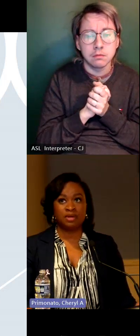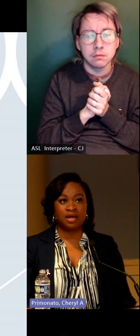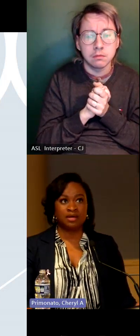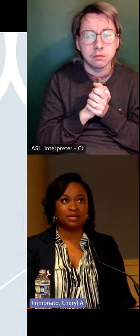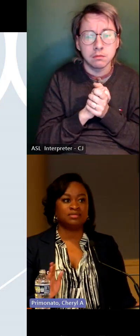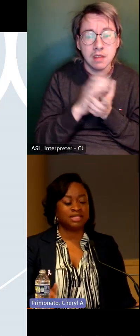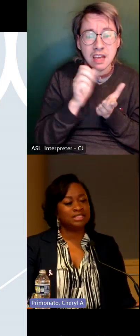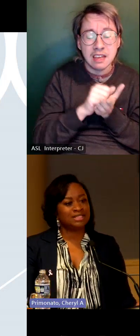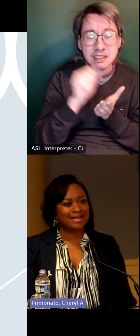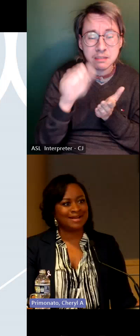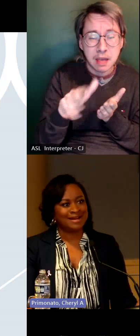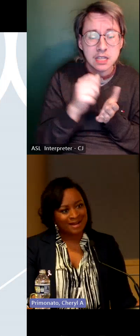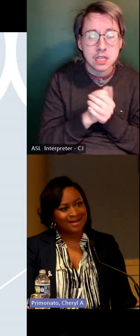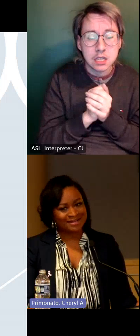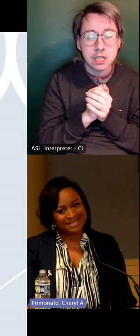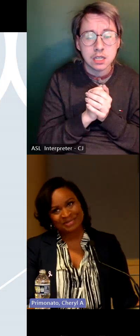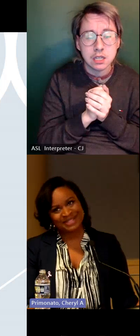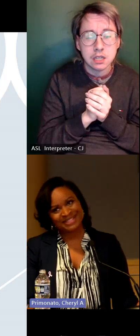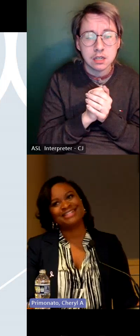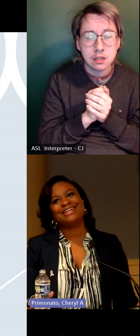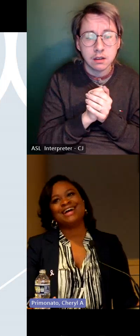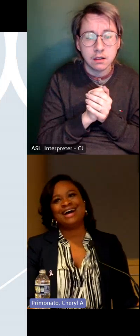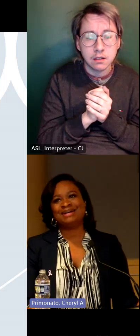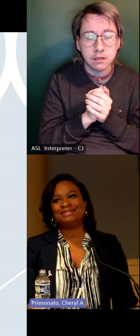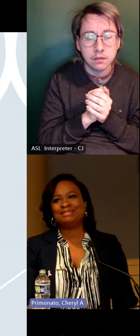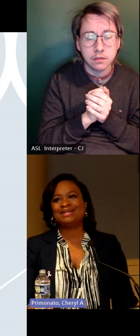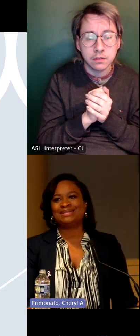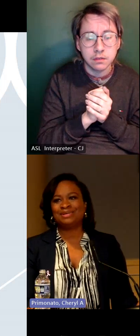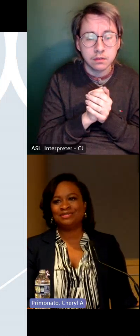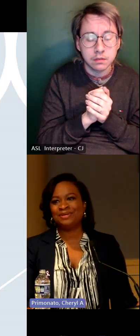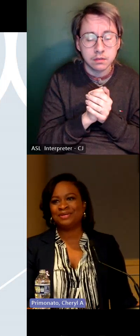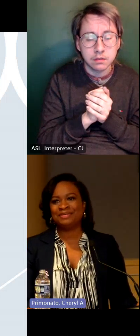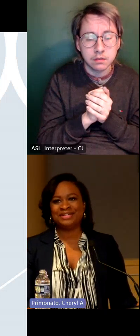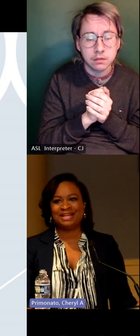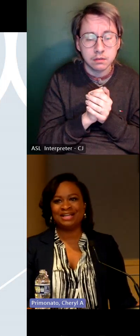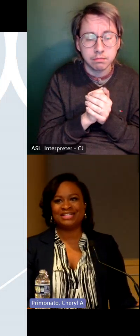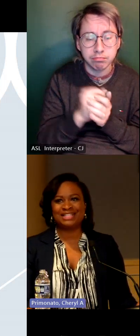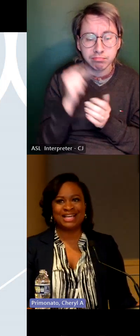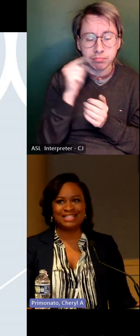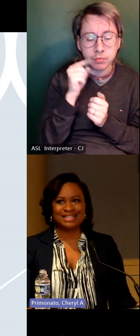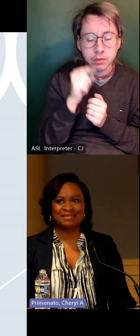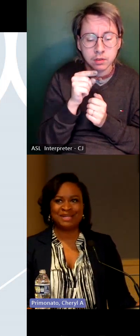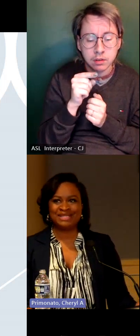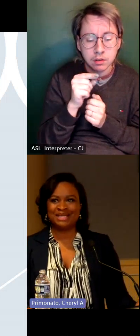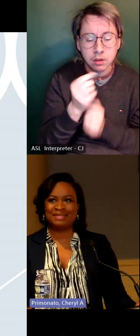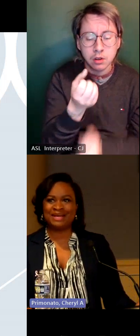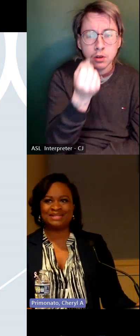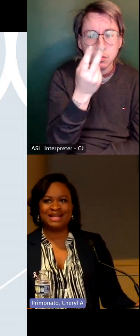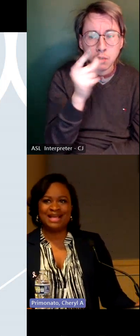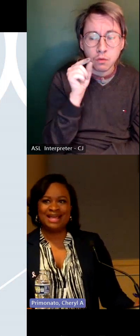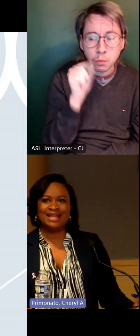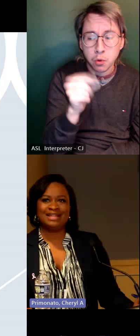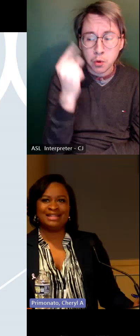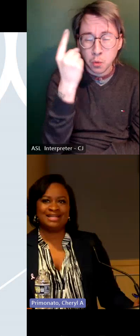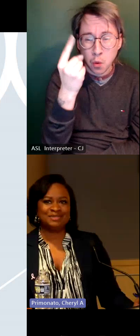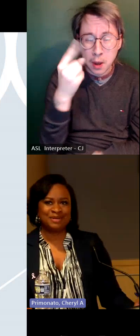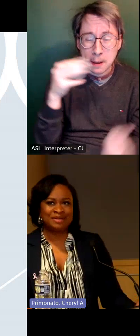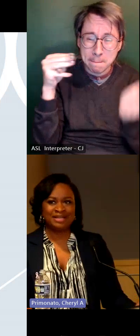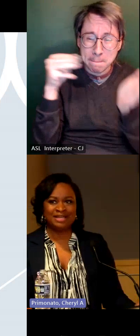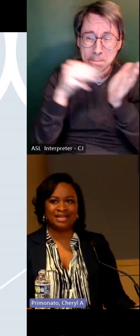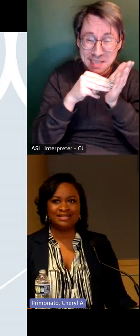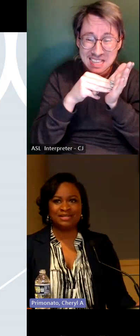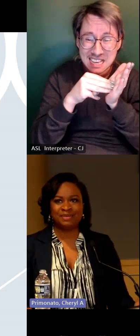Expenses for the year-to-date October were about $12.1 million less than budgeted amounts, and